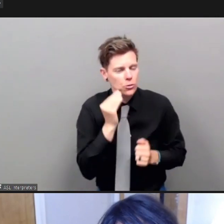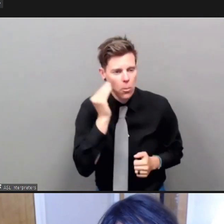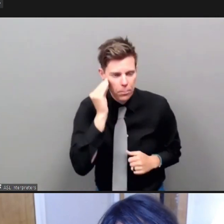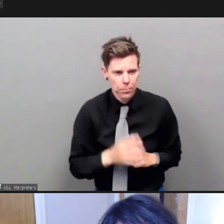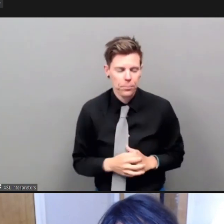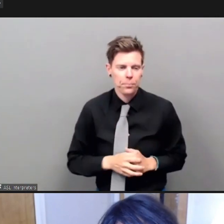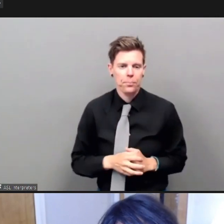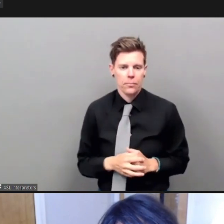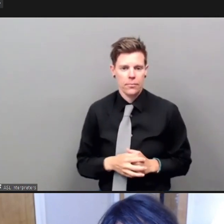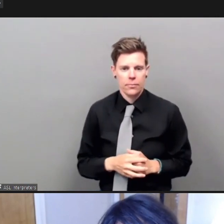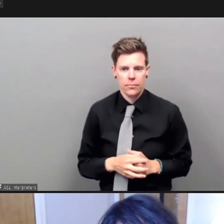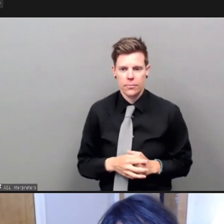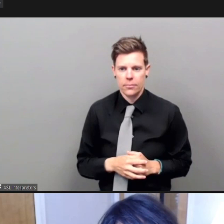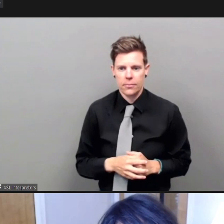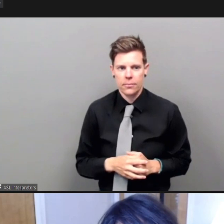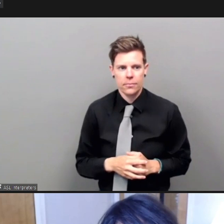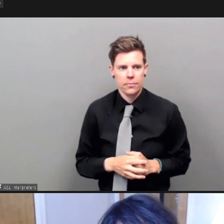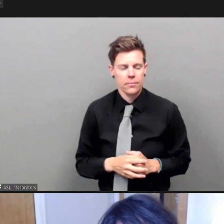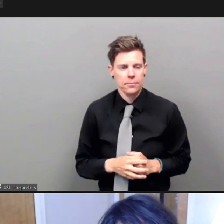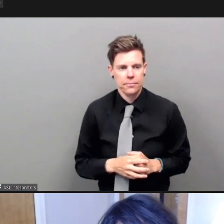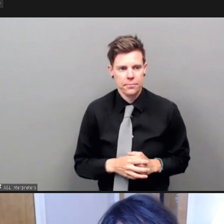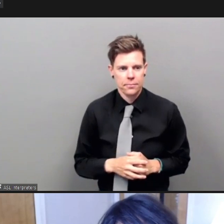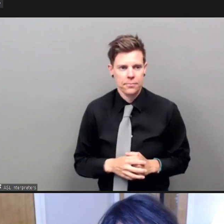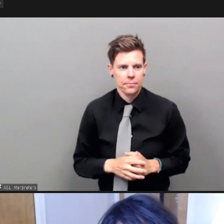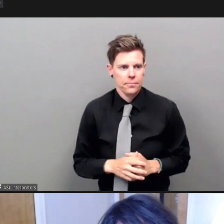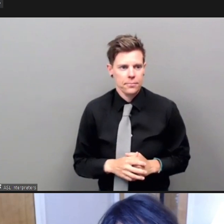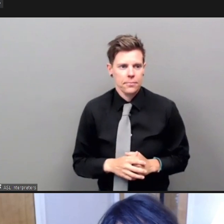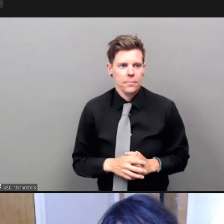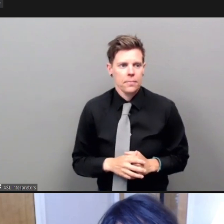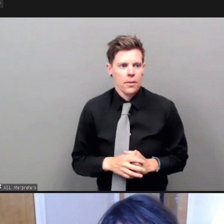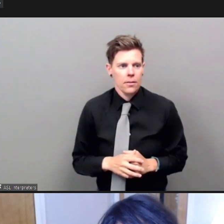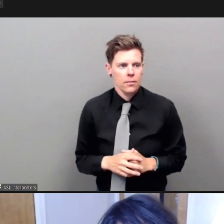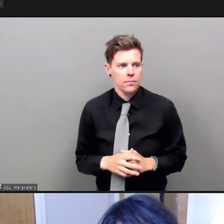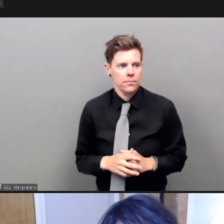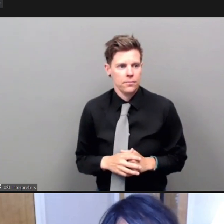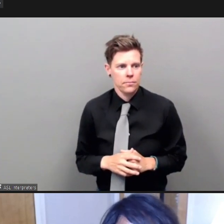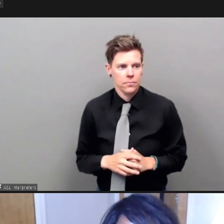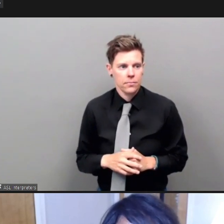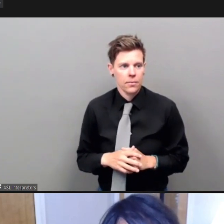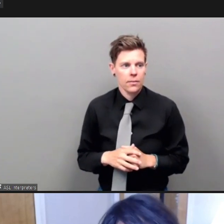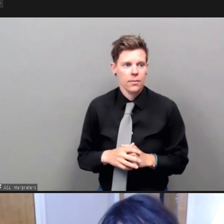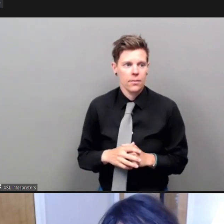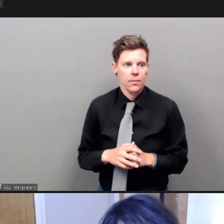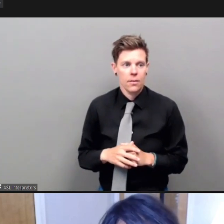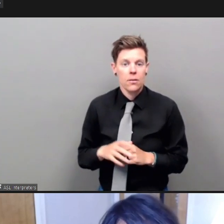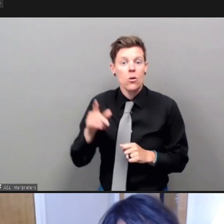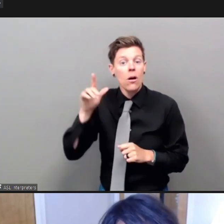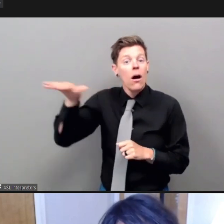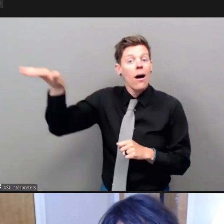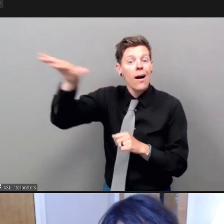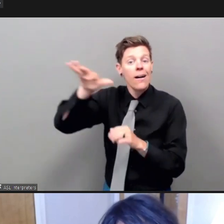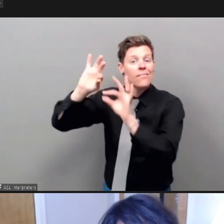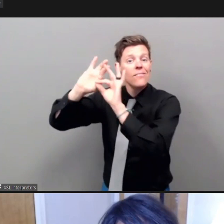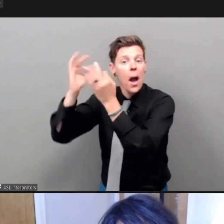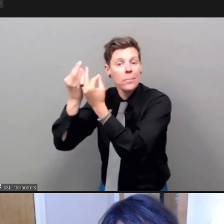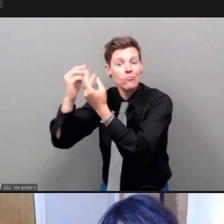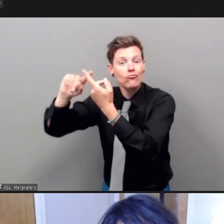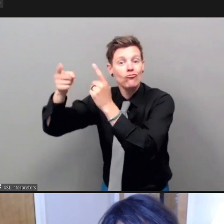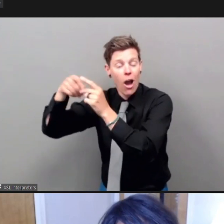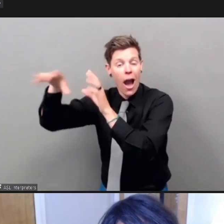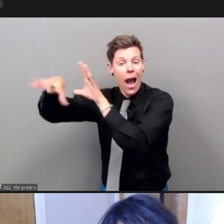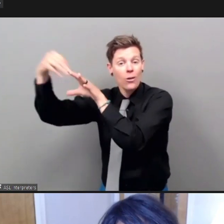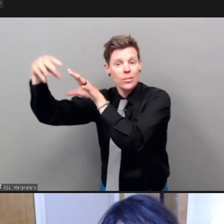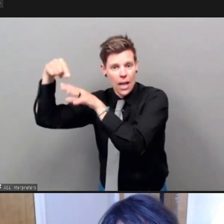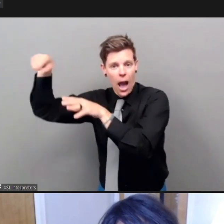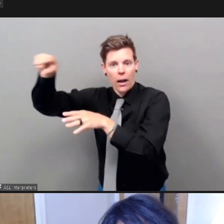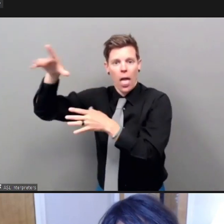it's really people coming in from the outside that bring these infections in to the nursing home. So if you're visiting someone in a